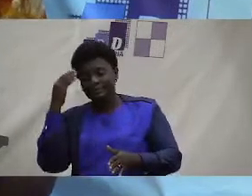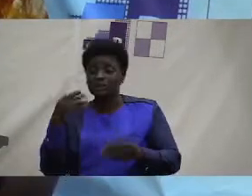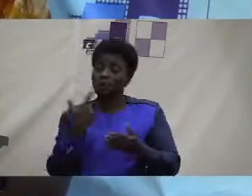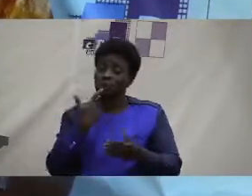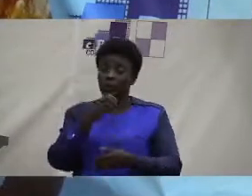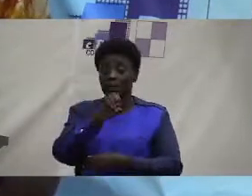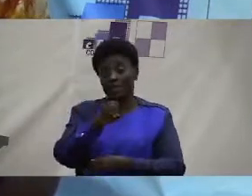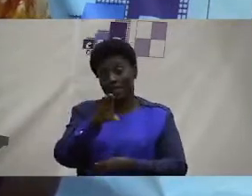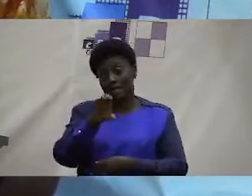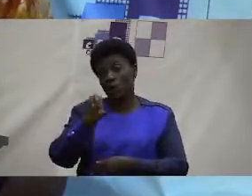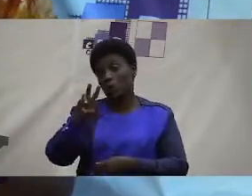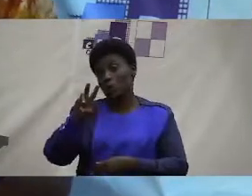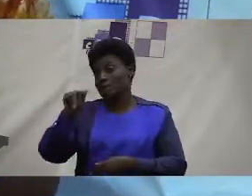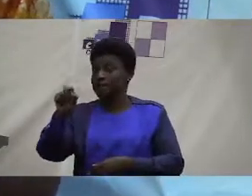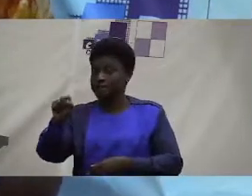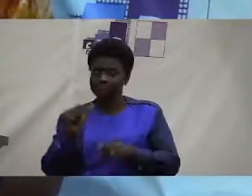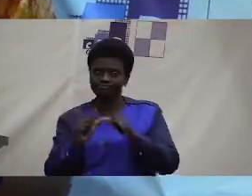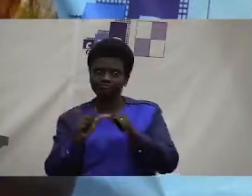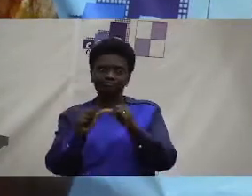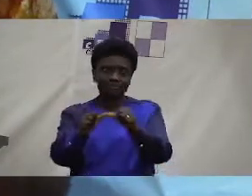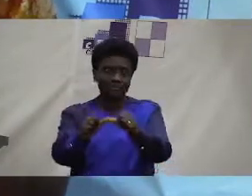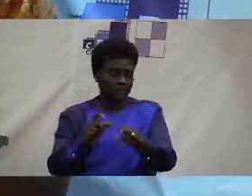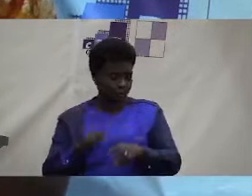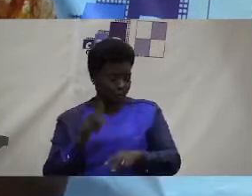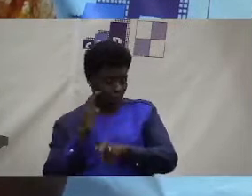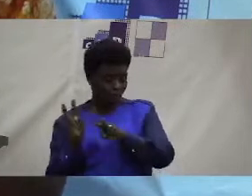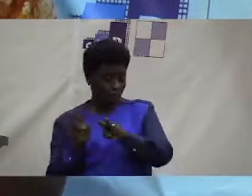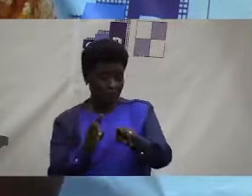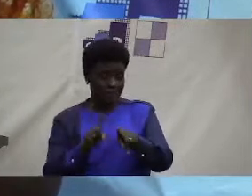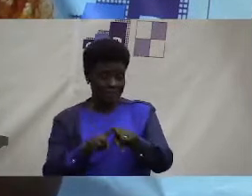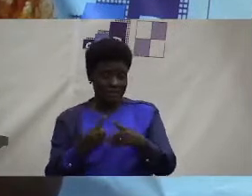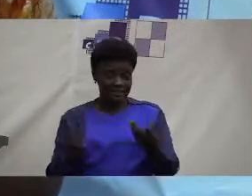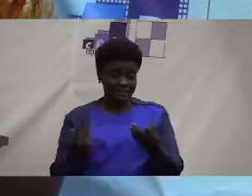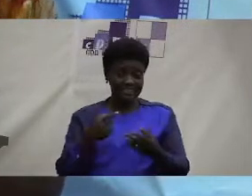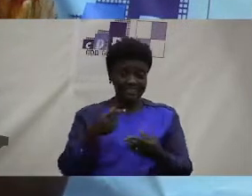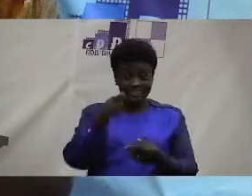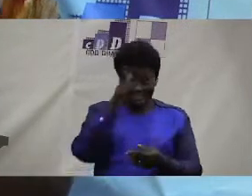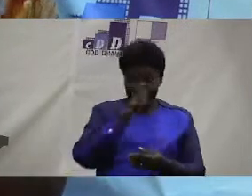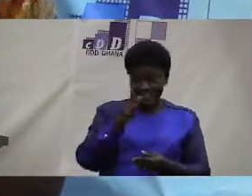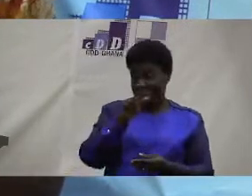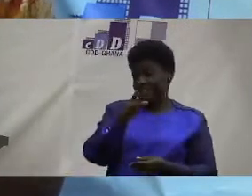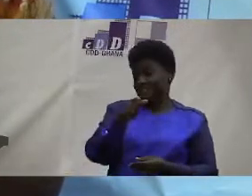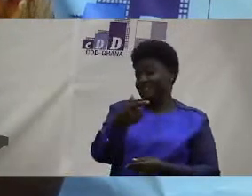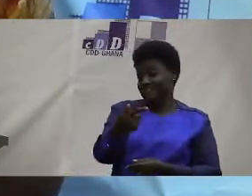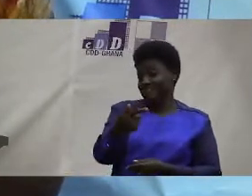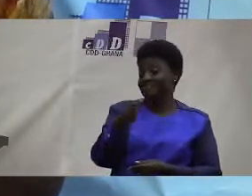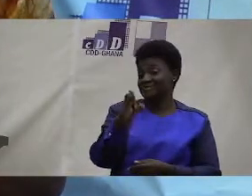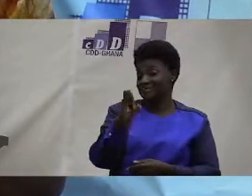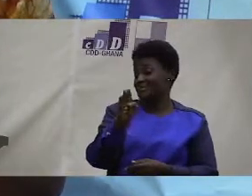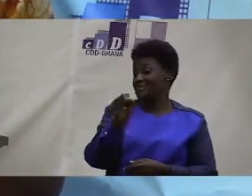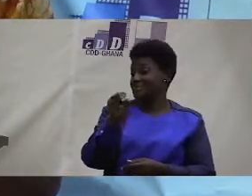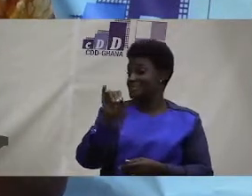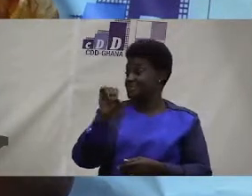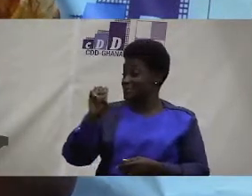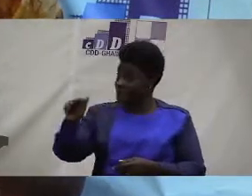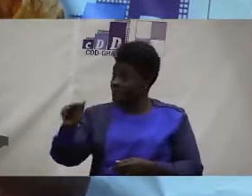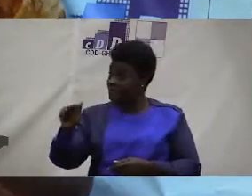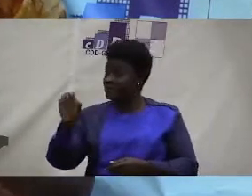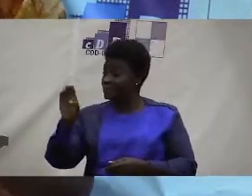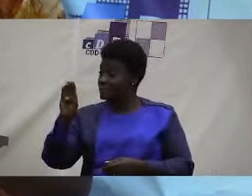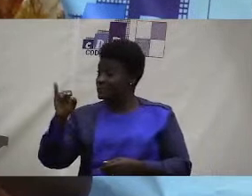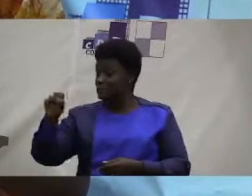has become a continuum. In fact, if you look at the Guinea-Bissau challenge, you will see that when